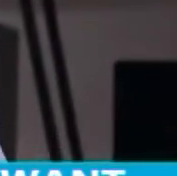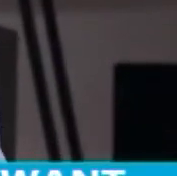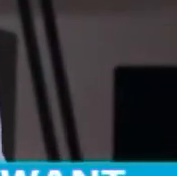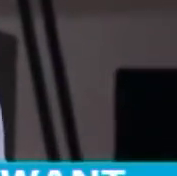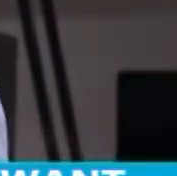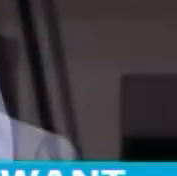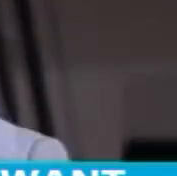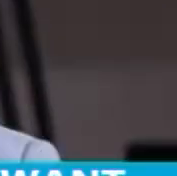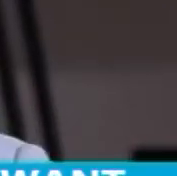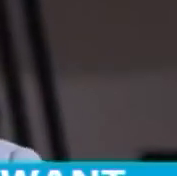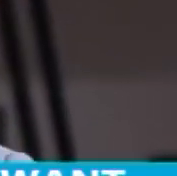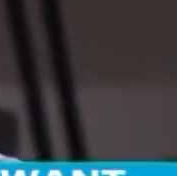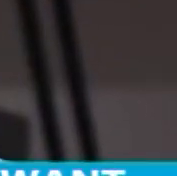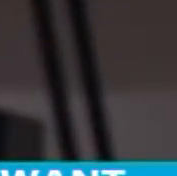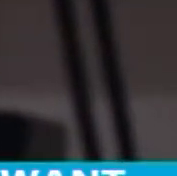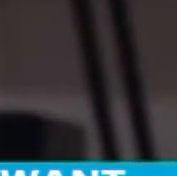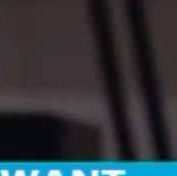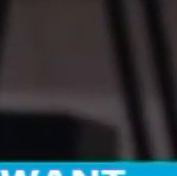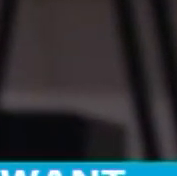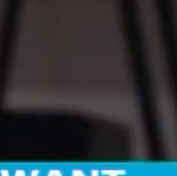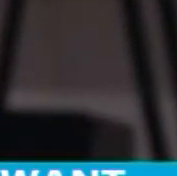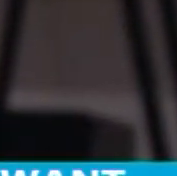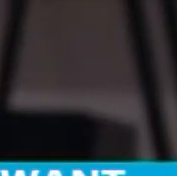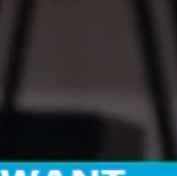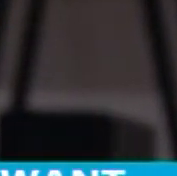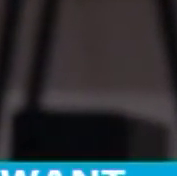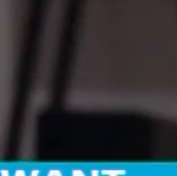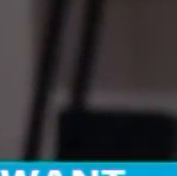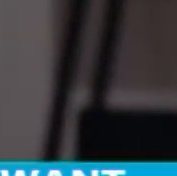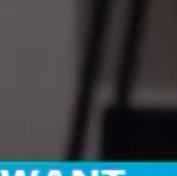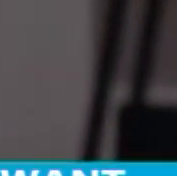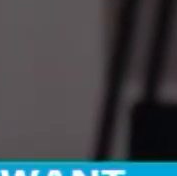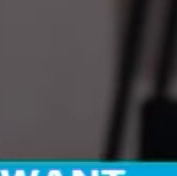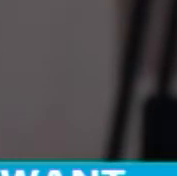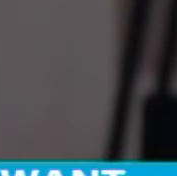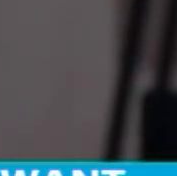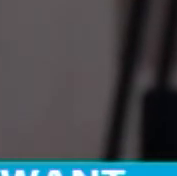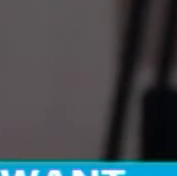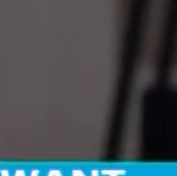I'm sorry, mother. But your son has to die, too.